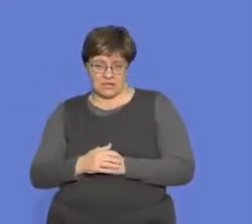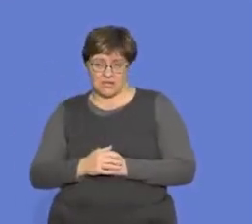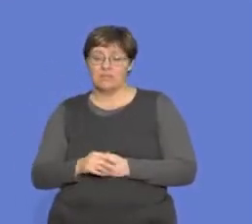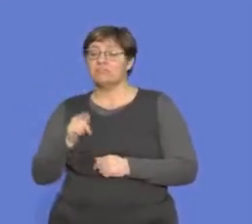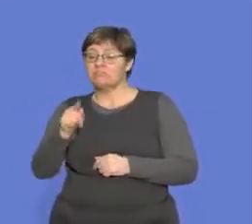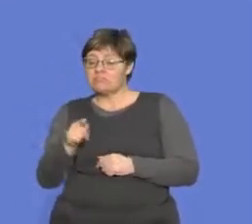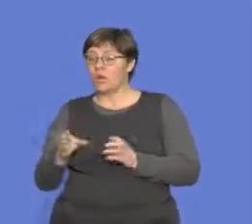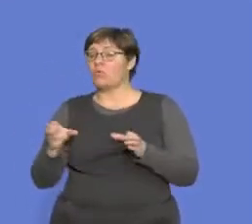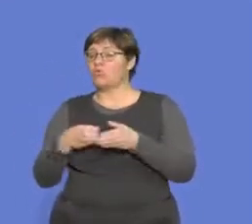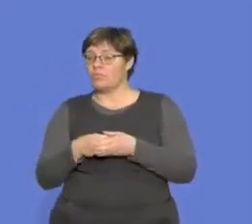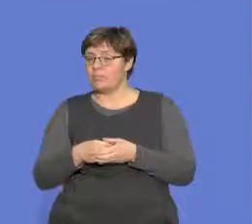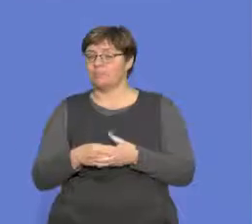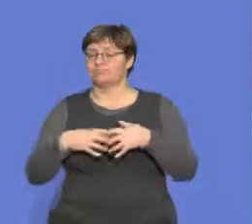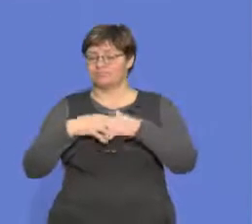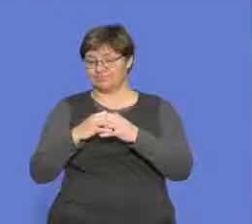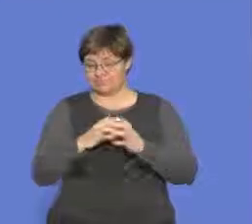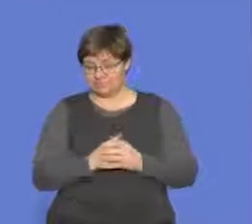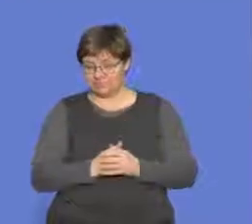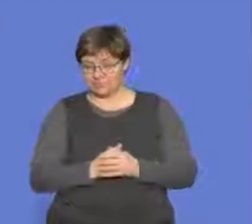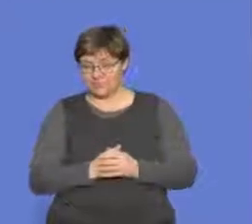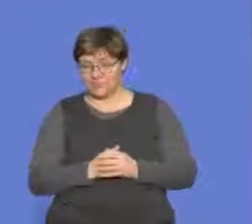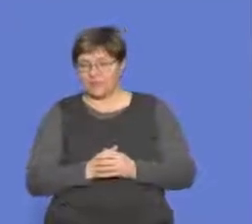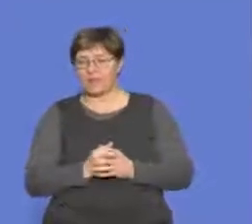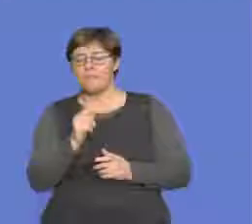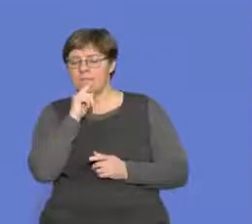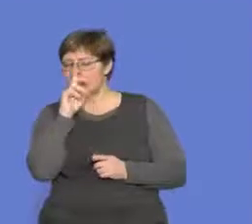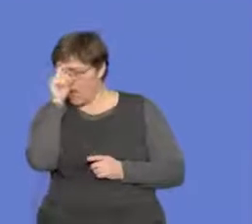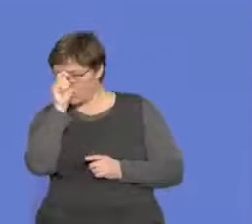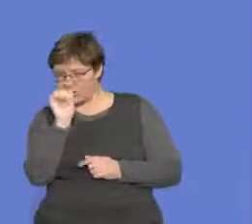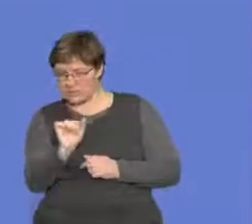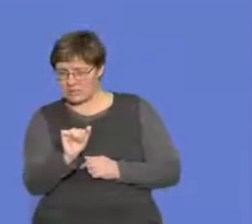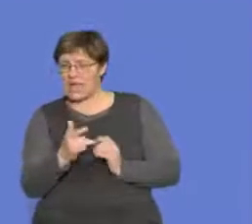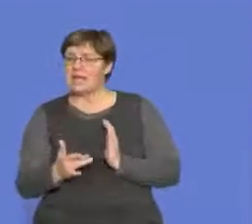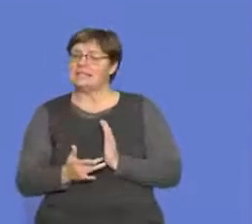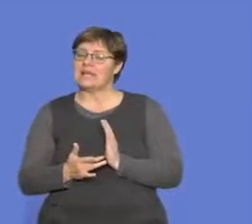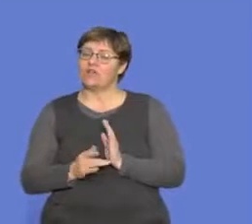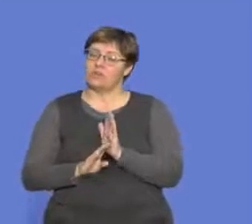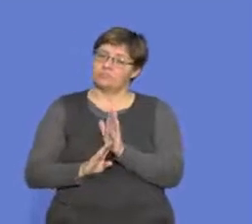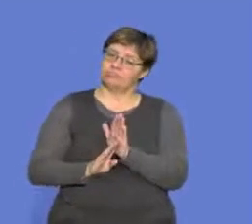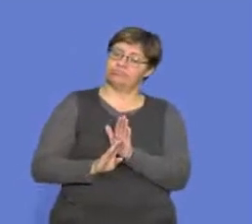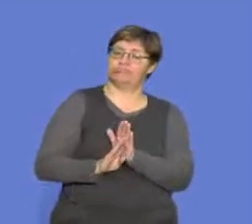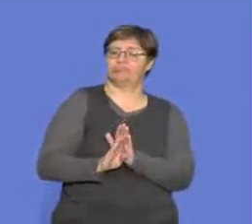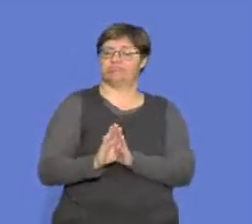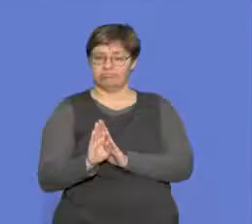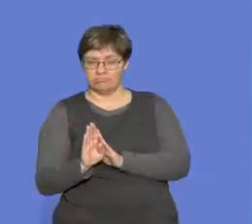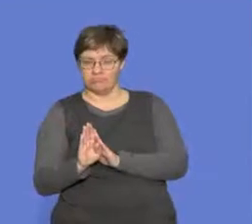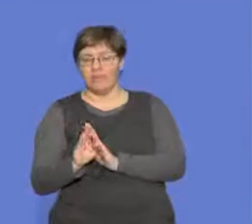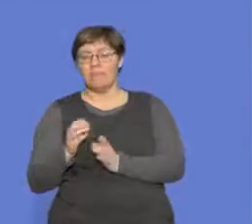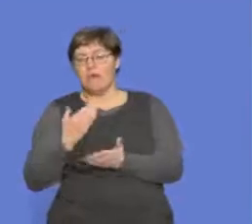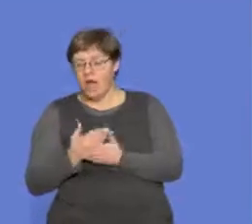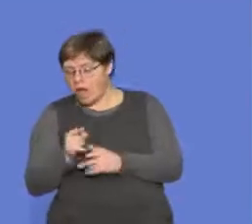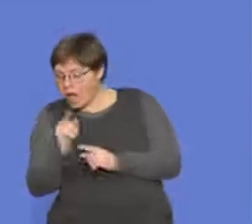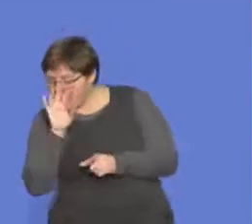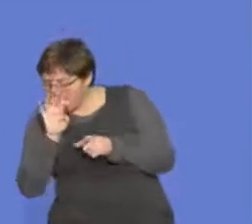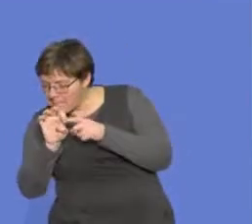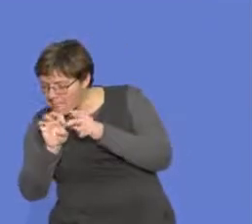a group called Protista. It's important that we start recognizing that as technology started improving and the ability for organisms to be